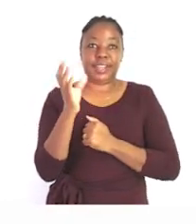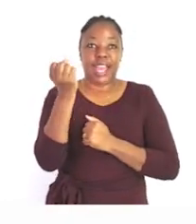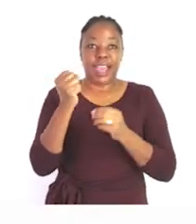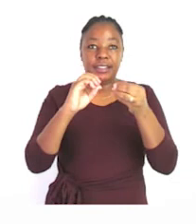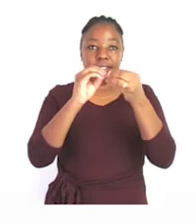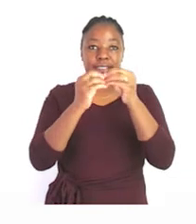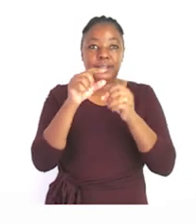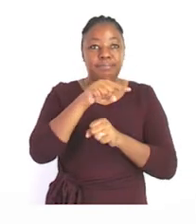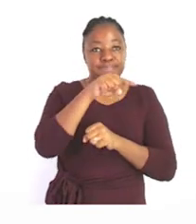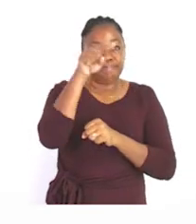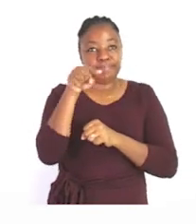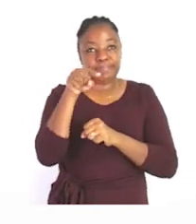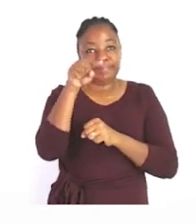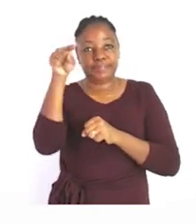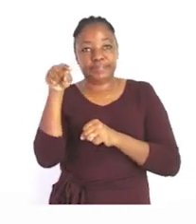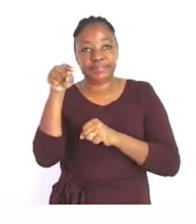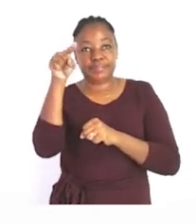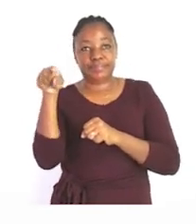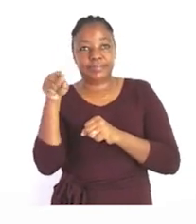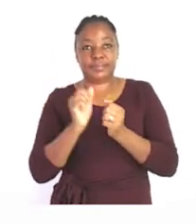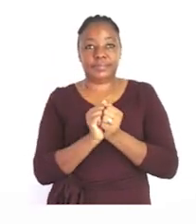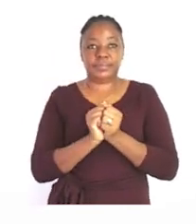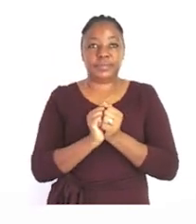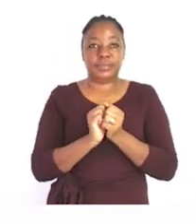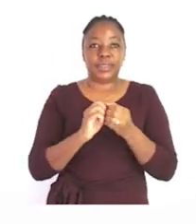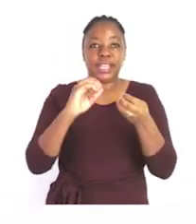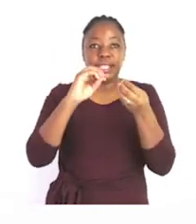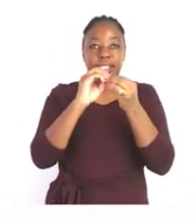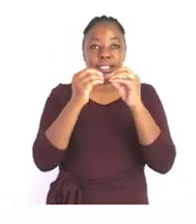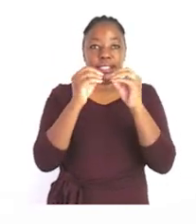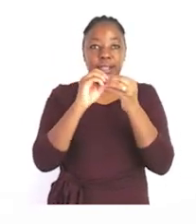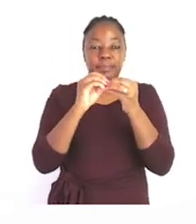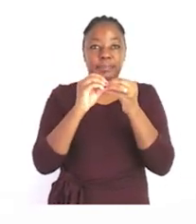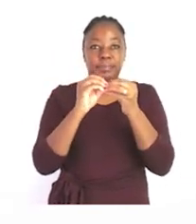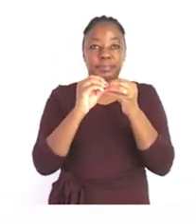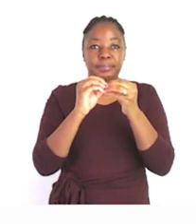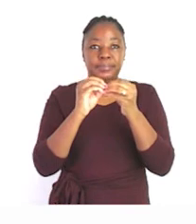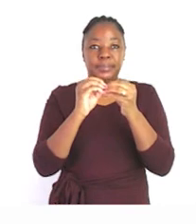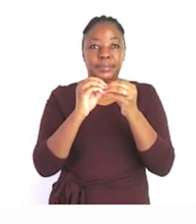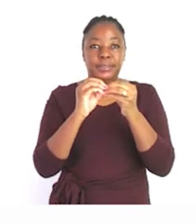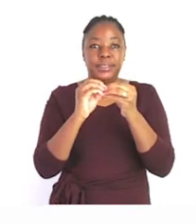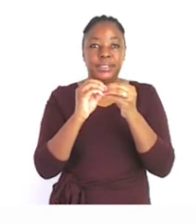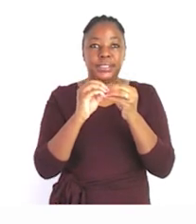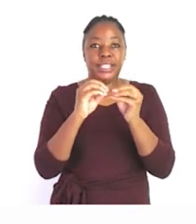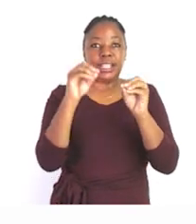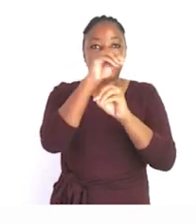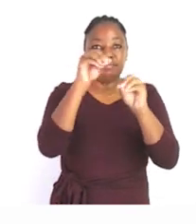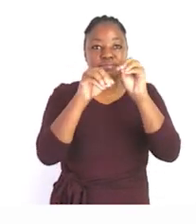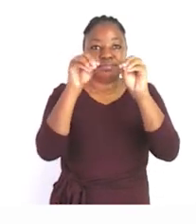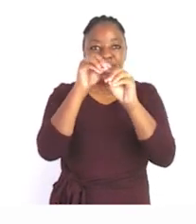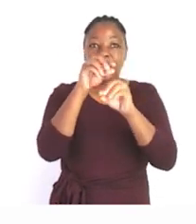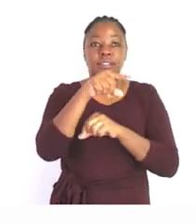number patterns. And the instruction says, a number pattern is a sequence of numbers that follow a certain